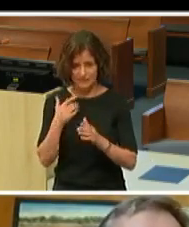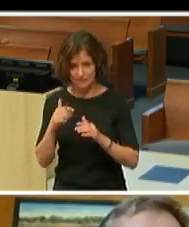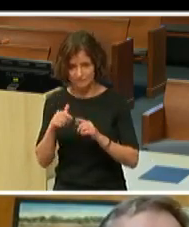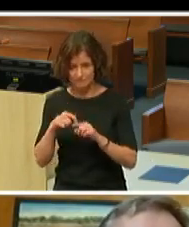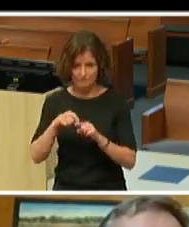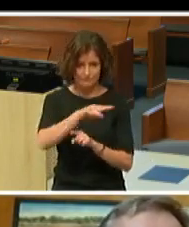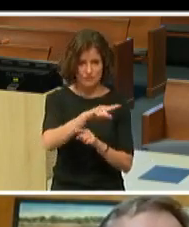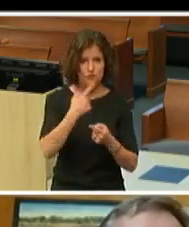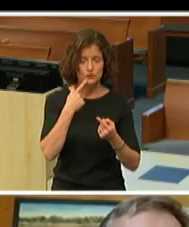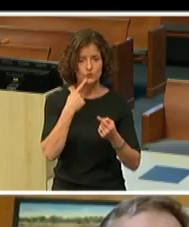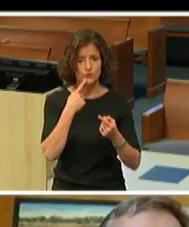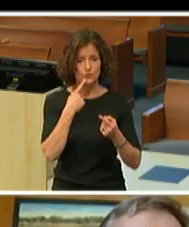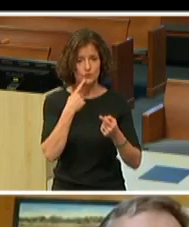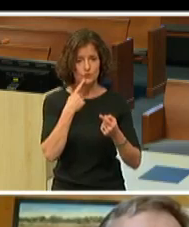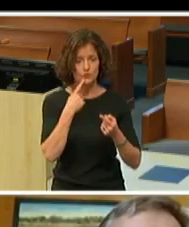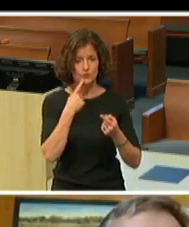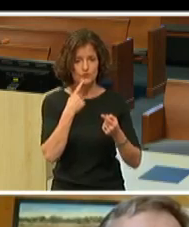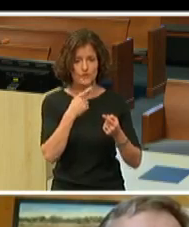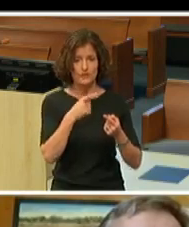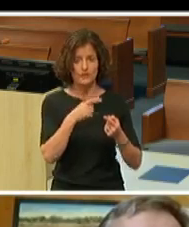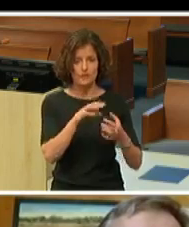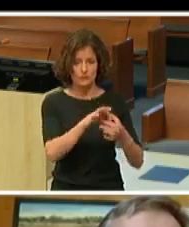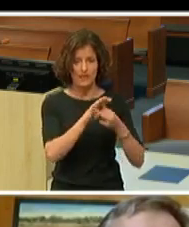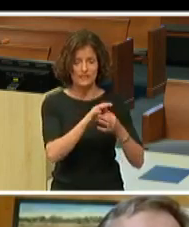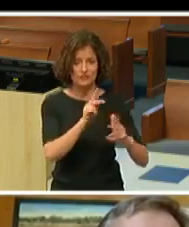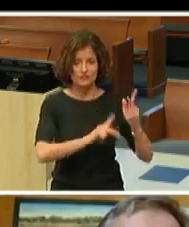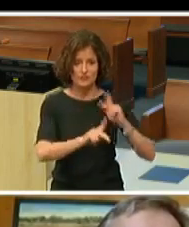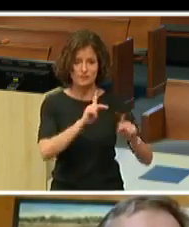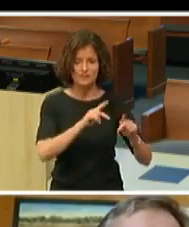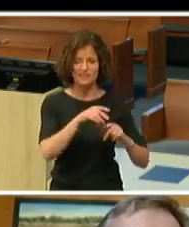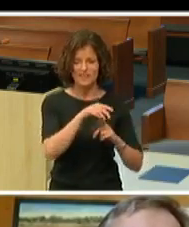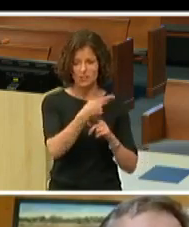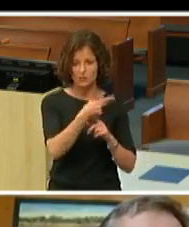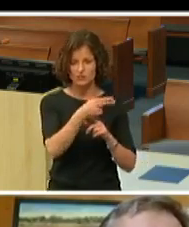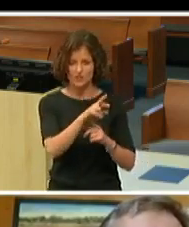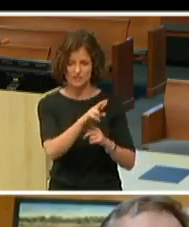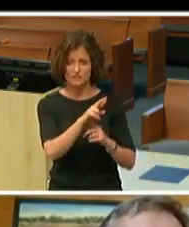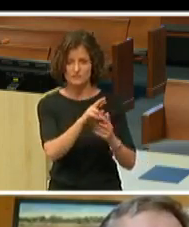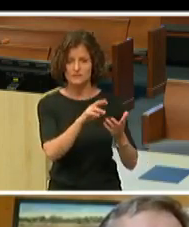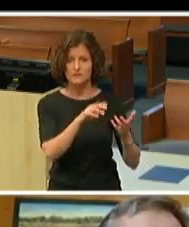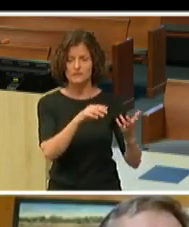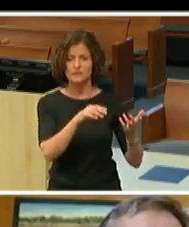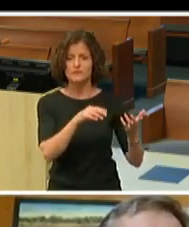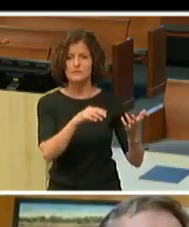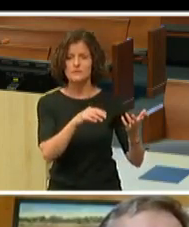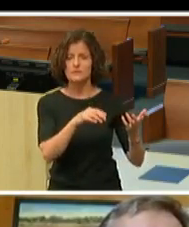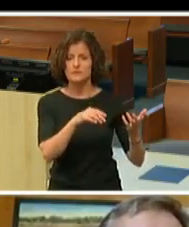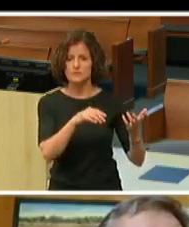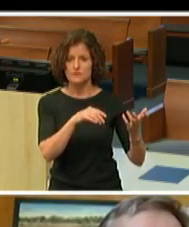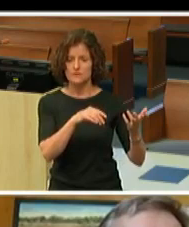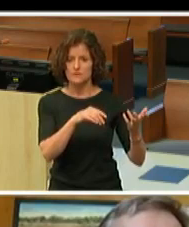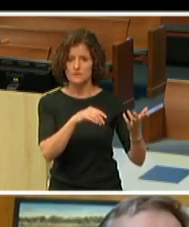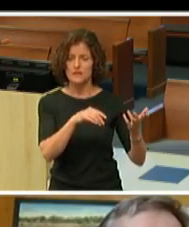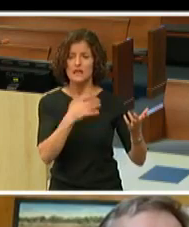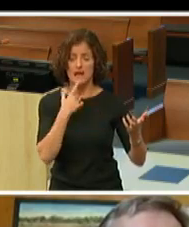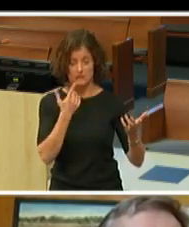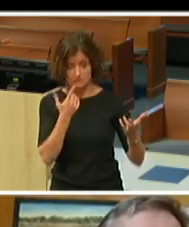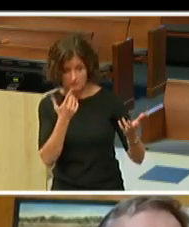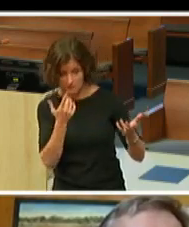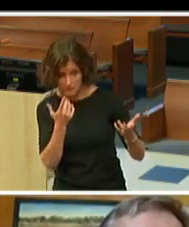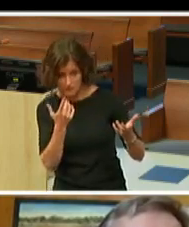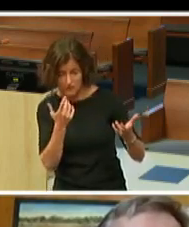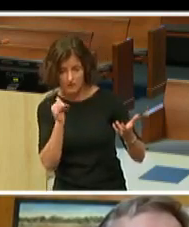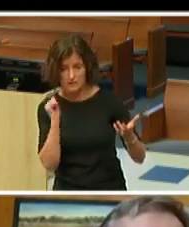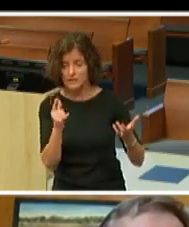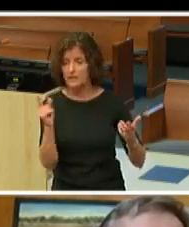public relations folks. So I wasn't able to get anything official. I just talked to every employee that I could. And everyone seemed to confirm that. Other than